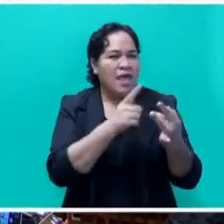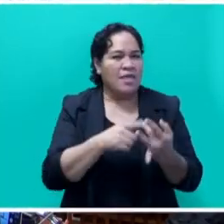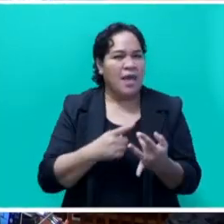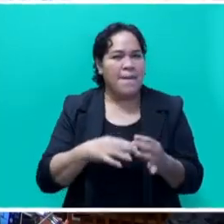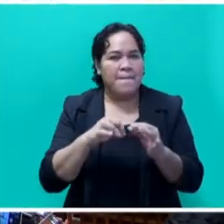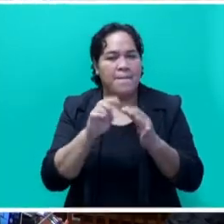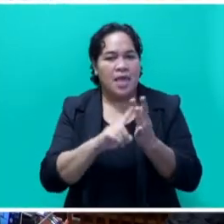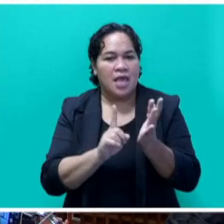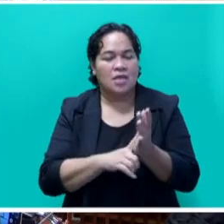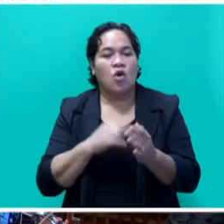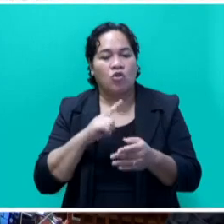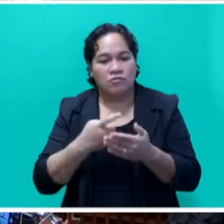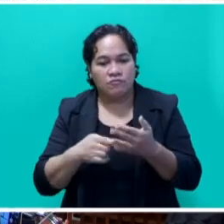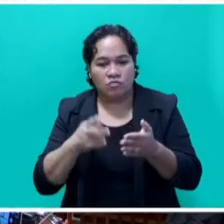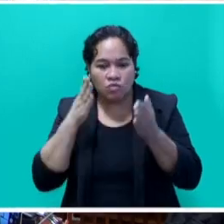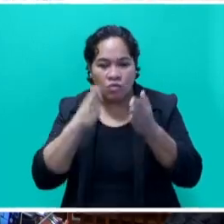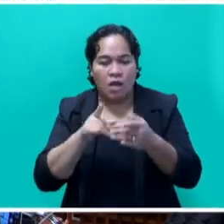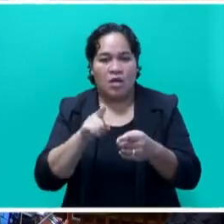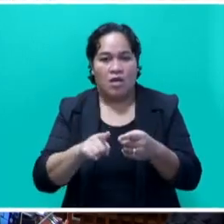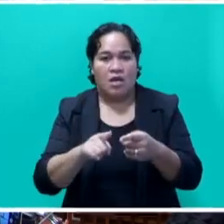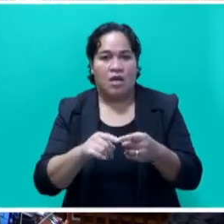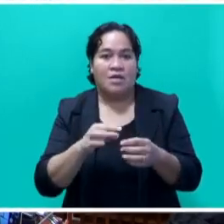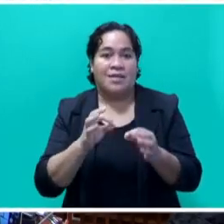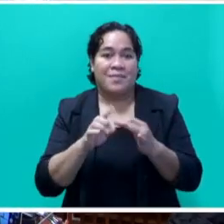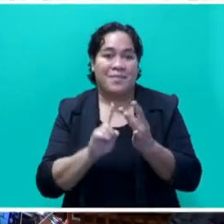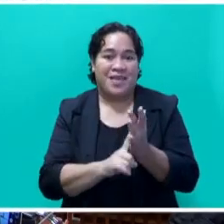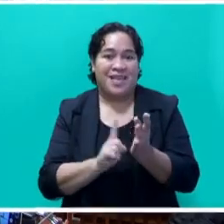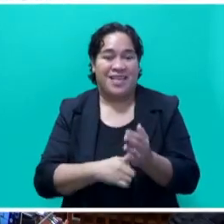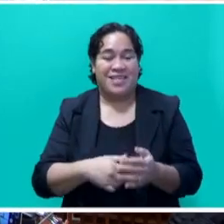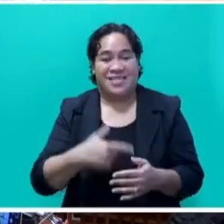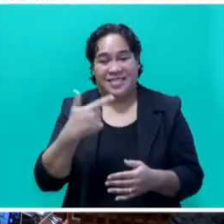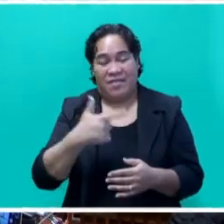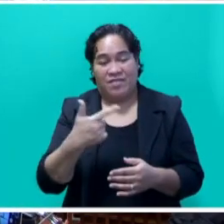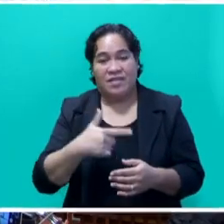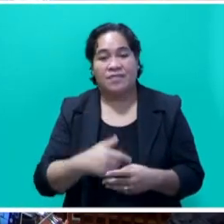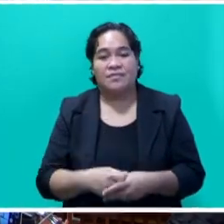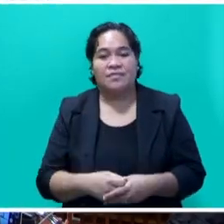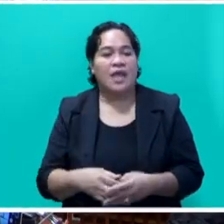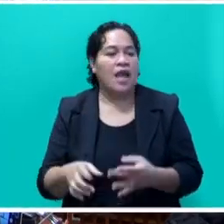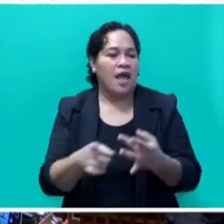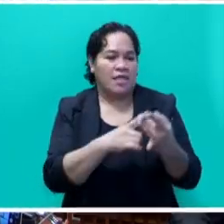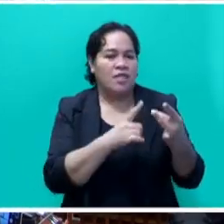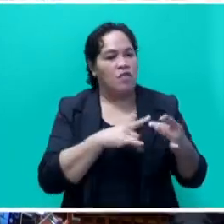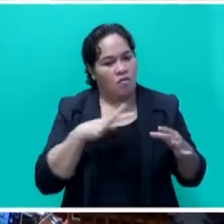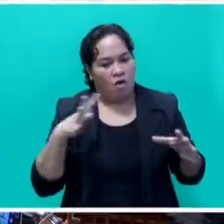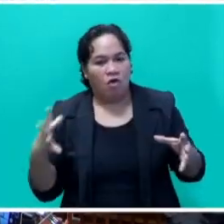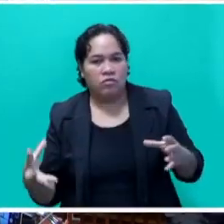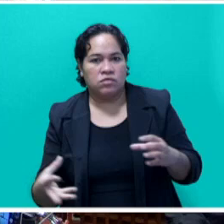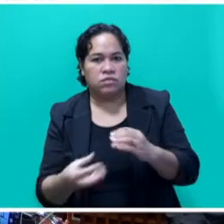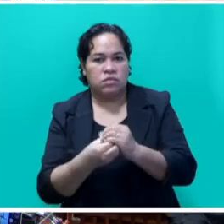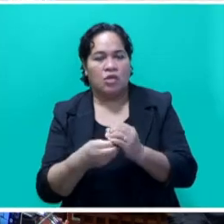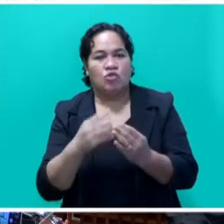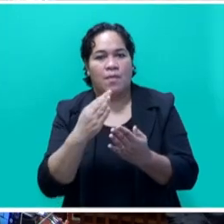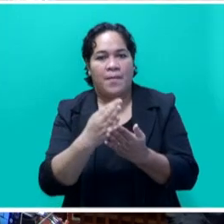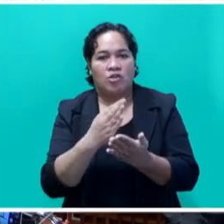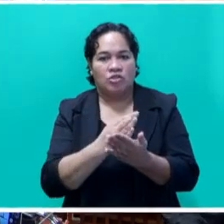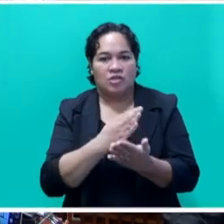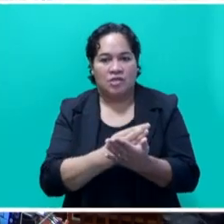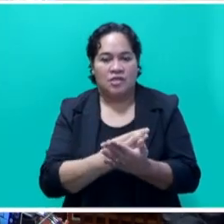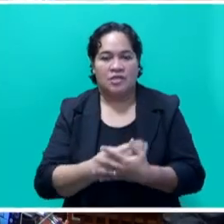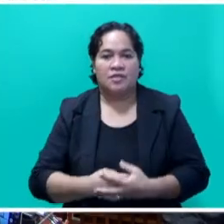members, apart from one or two, have actually spoken about the other bills that are all consequential to the budget announcement that was